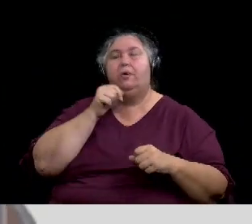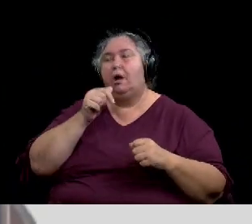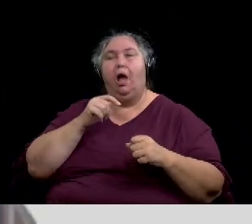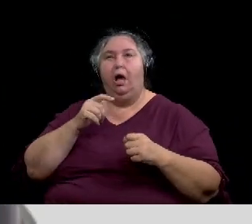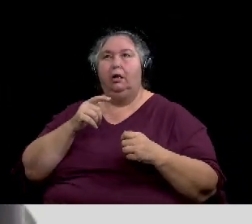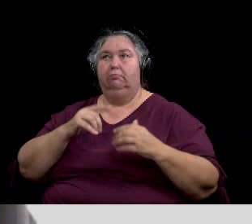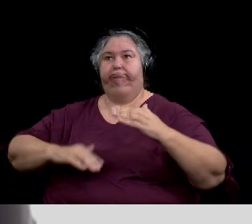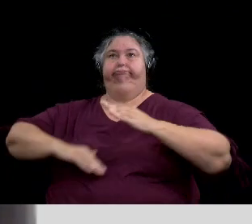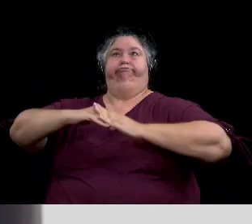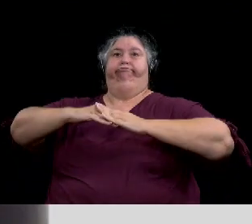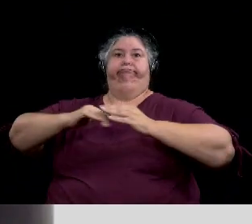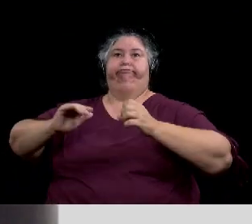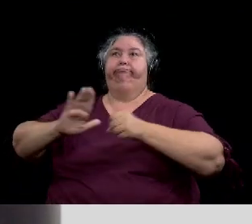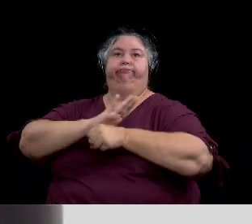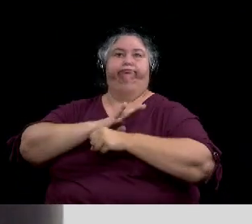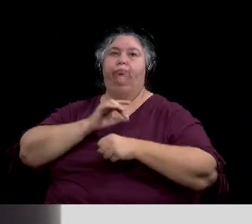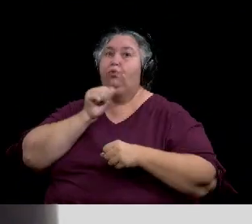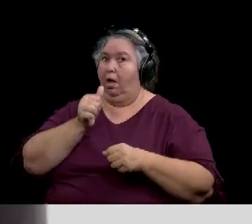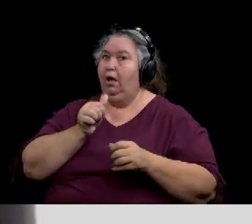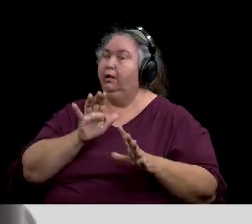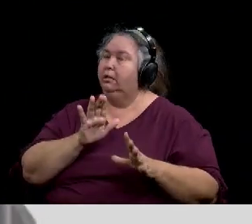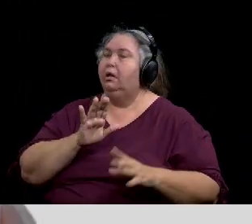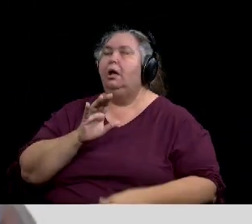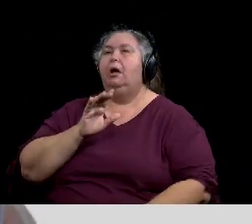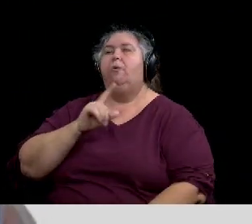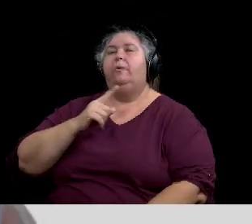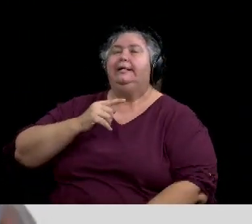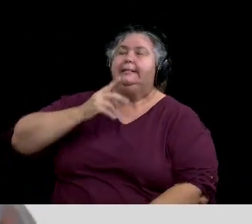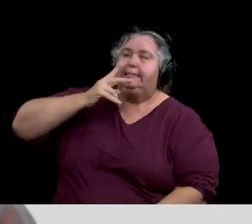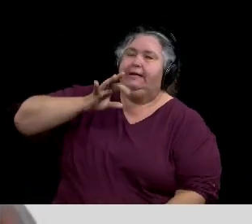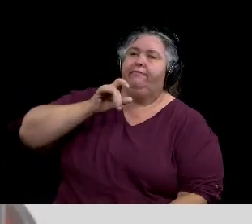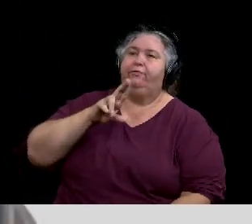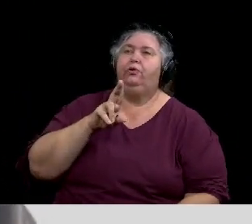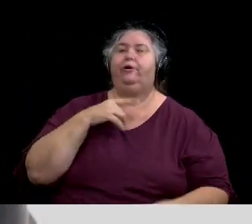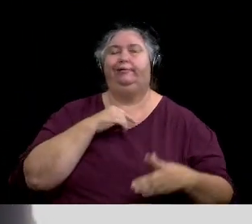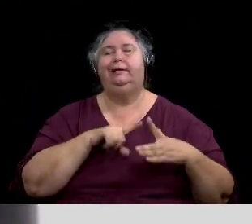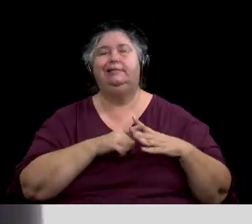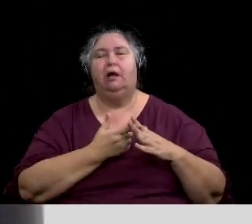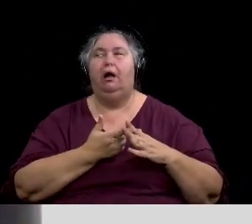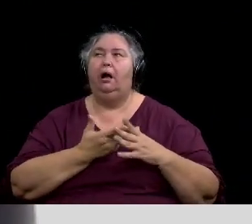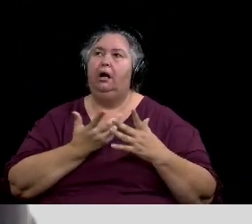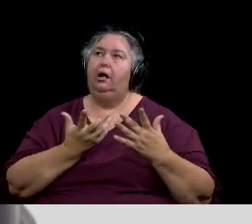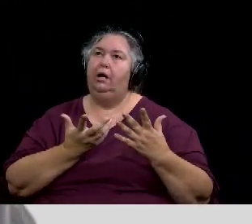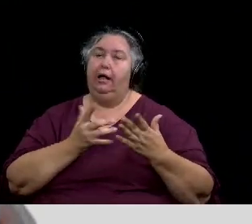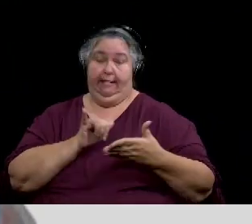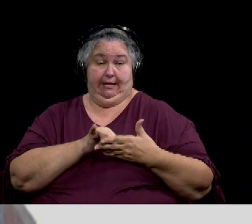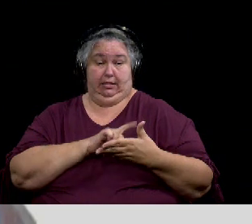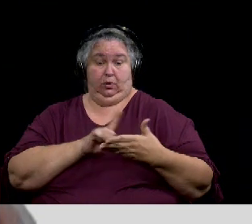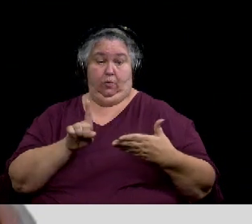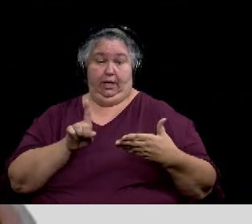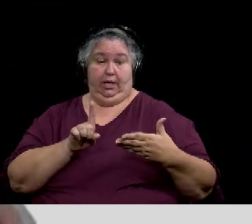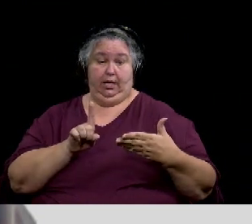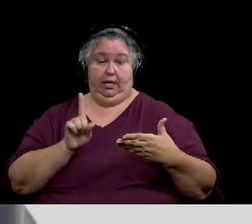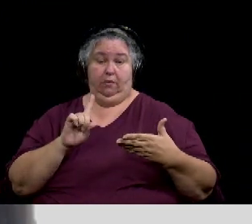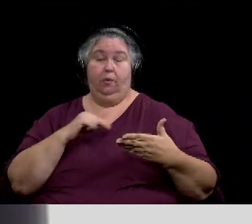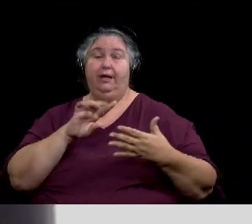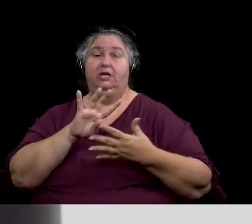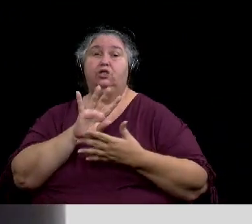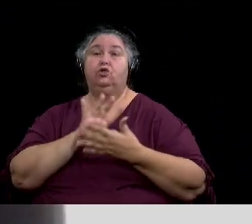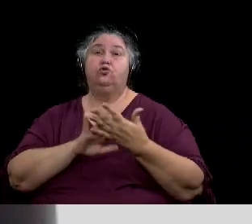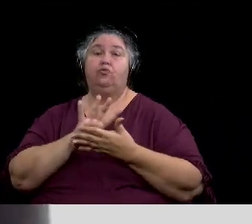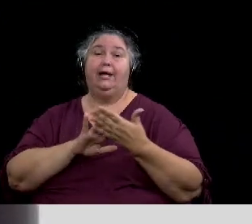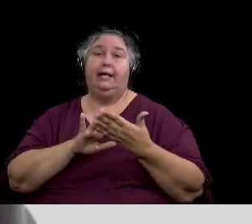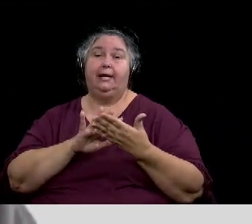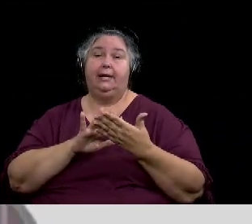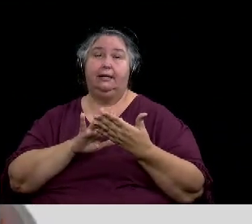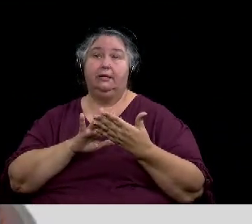that as we move into flu season, we kick off in this week where we screen everyone. They have